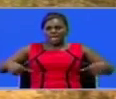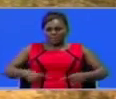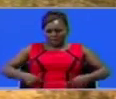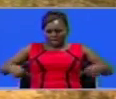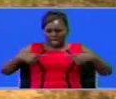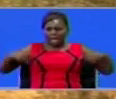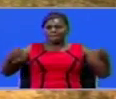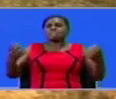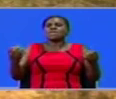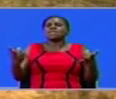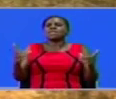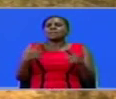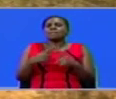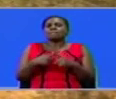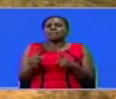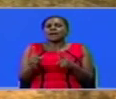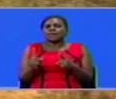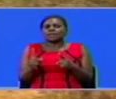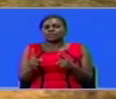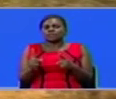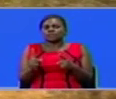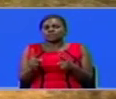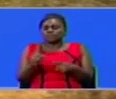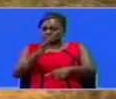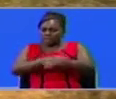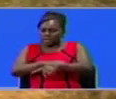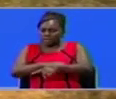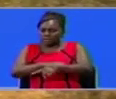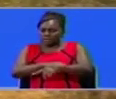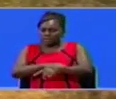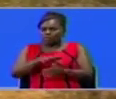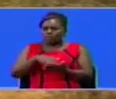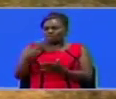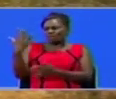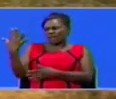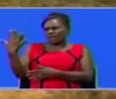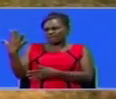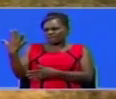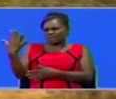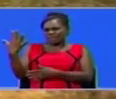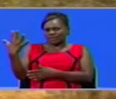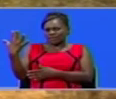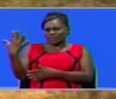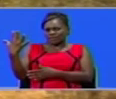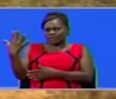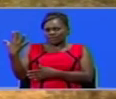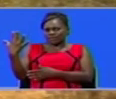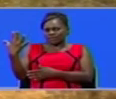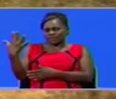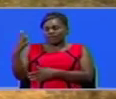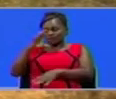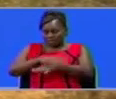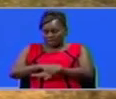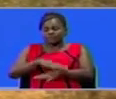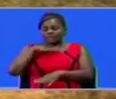zebra ni wengi sana. Lakini ile idadi so far tumia approach ile tumepata na bado zinaongezeka ni kama na 8 to 10. Ya ile